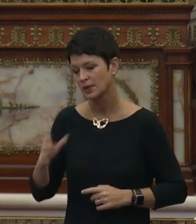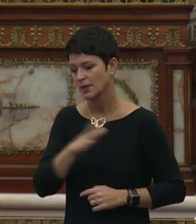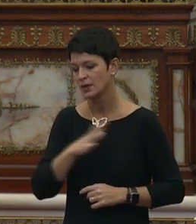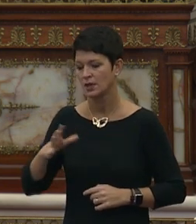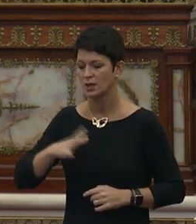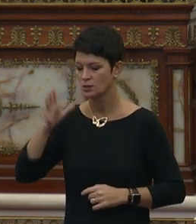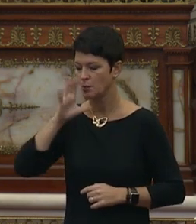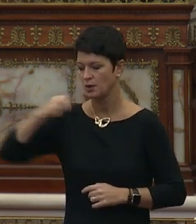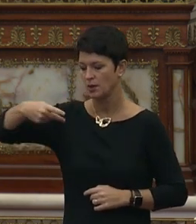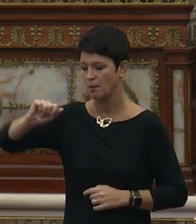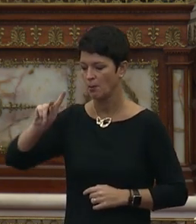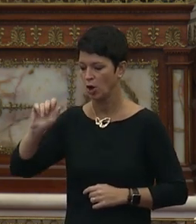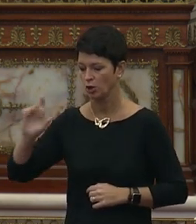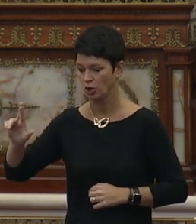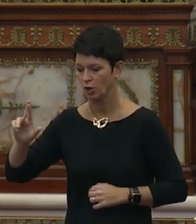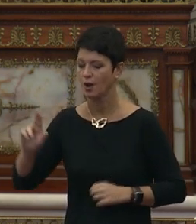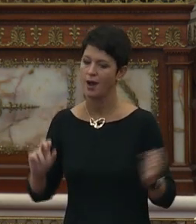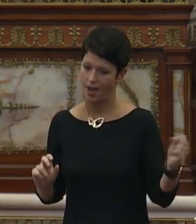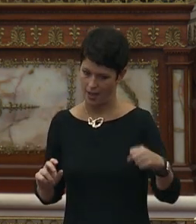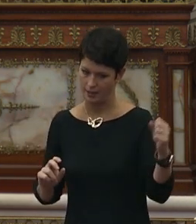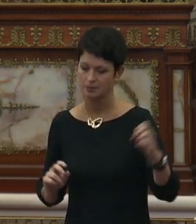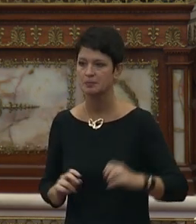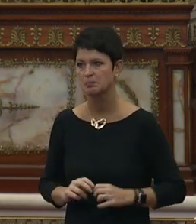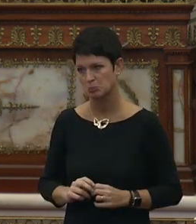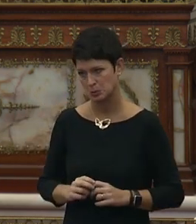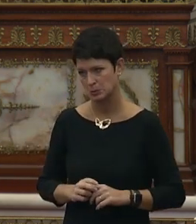Councilwoman Parker? Aye.